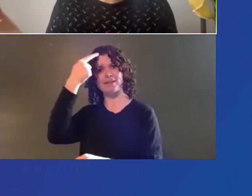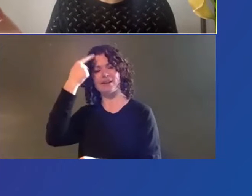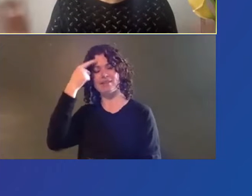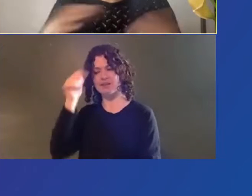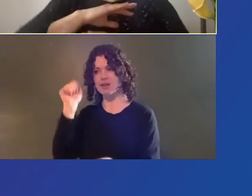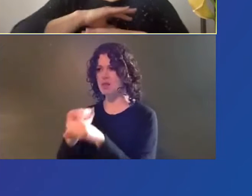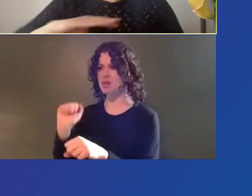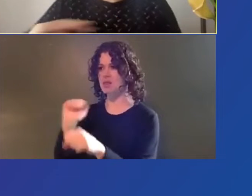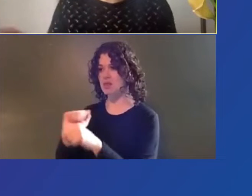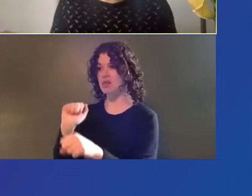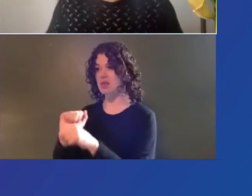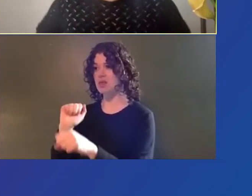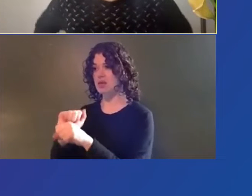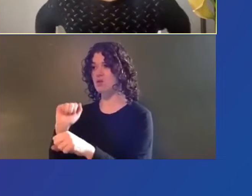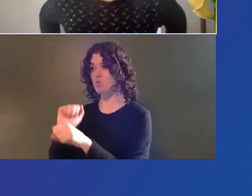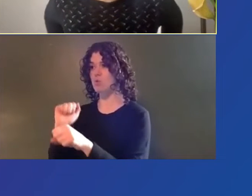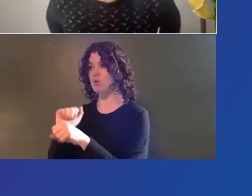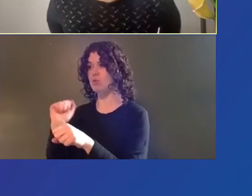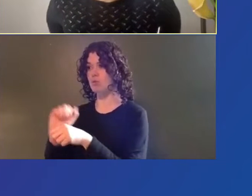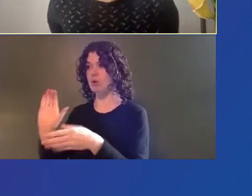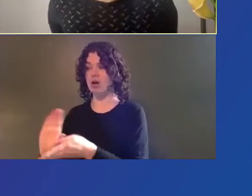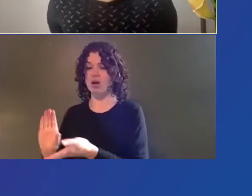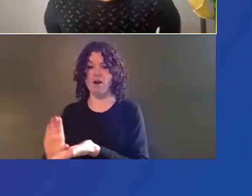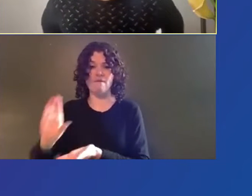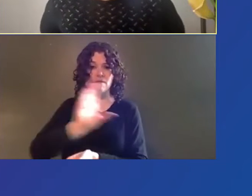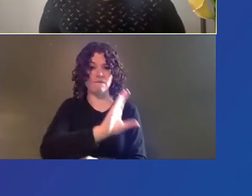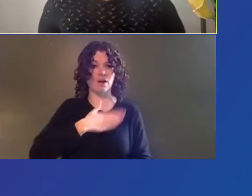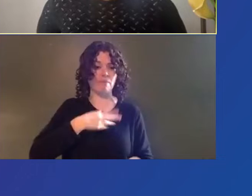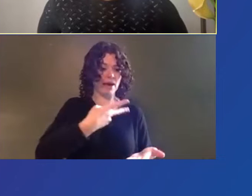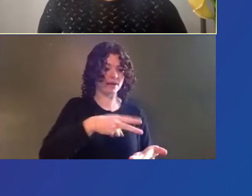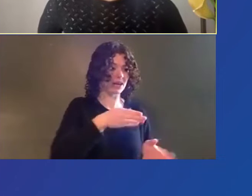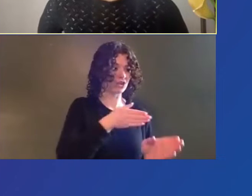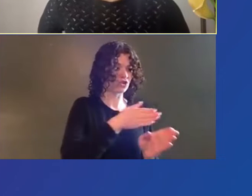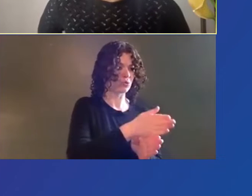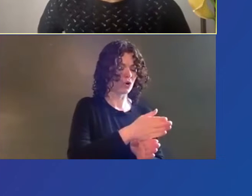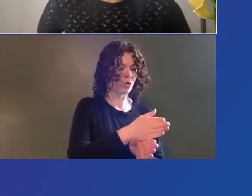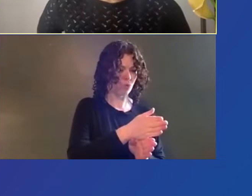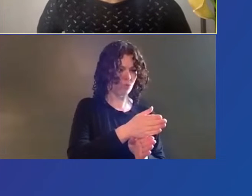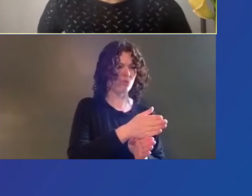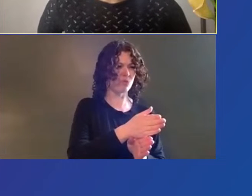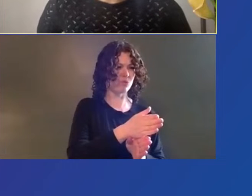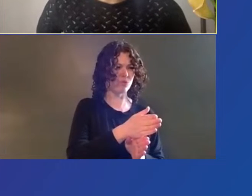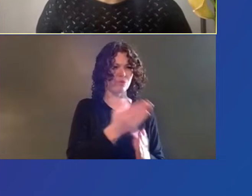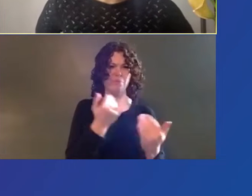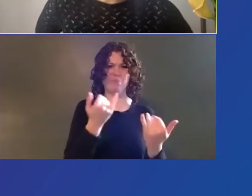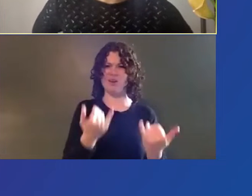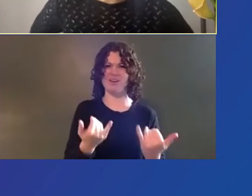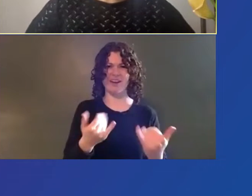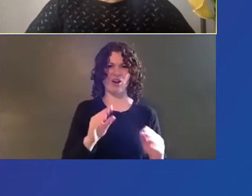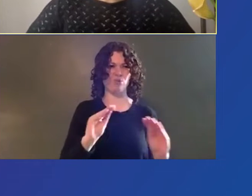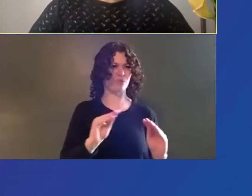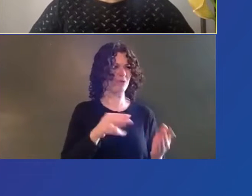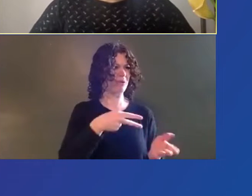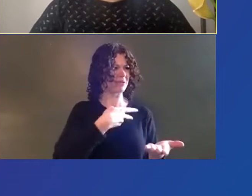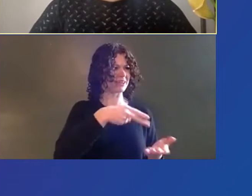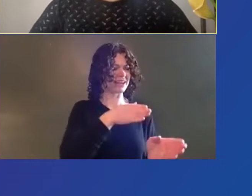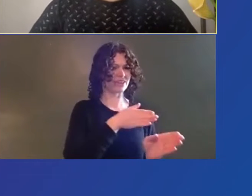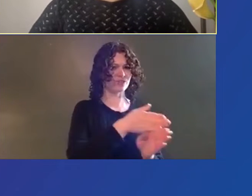because pandemic paused everything. And I really had been, I've been wanting to quit for a while, but I hadn't found the way out.